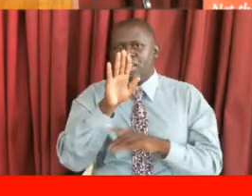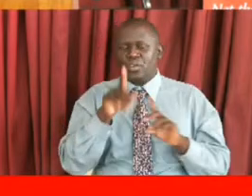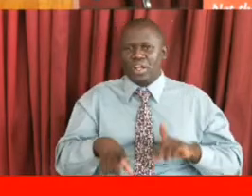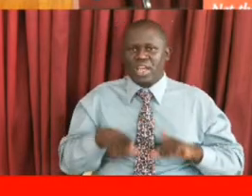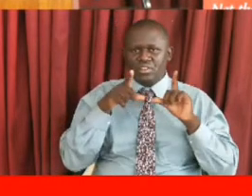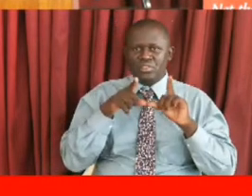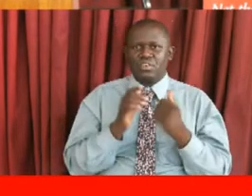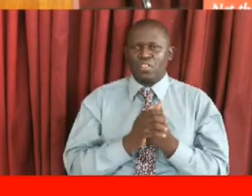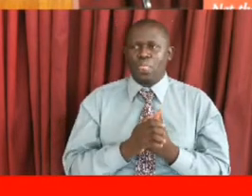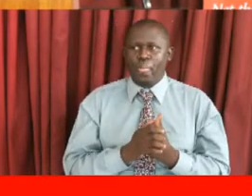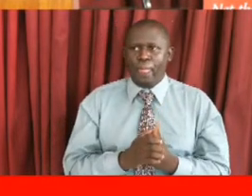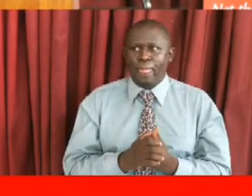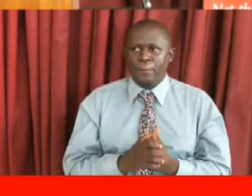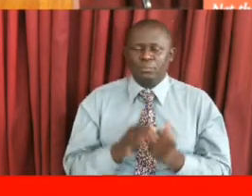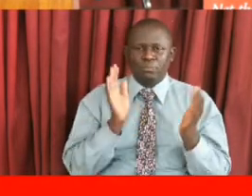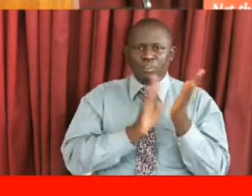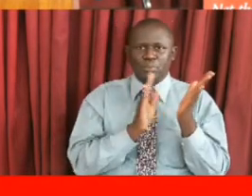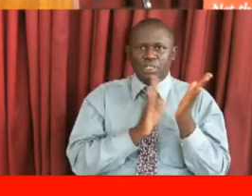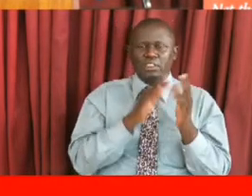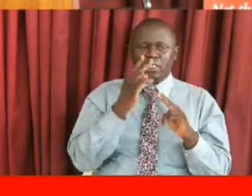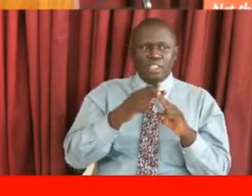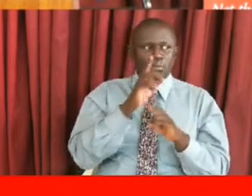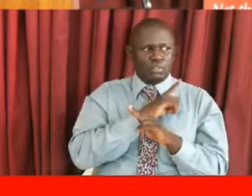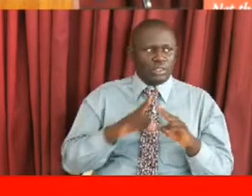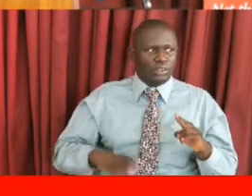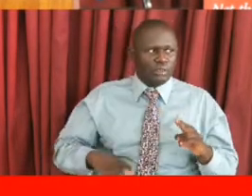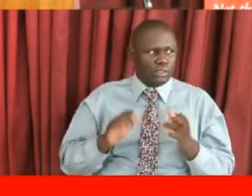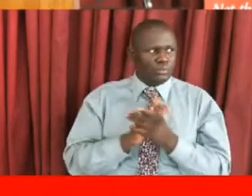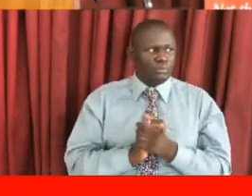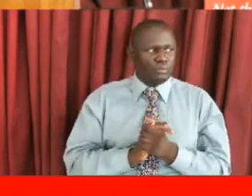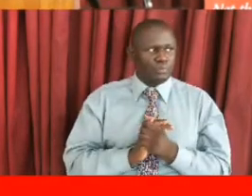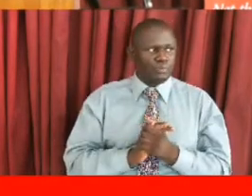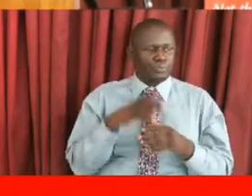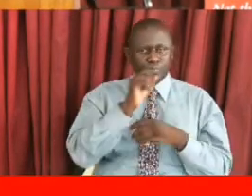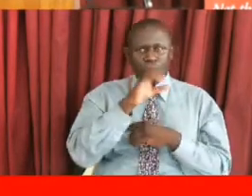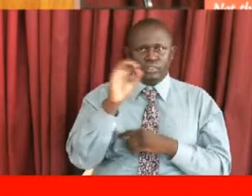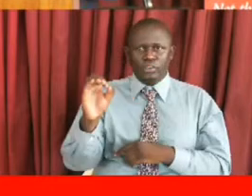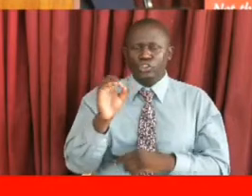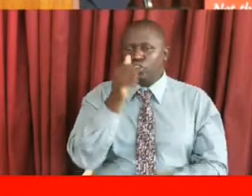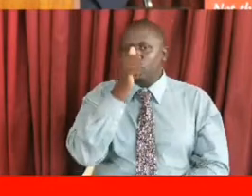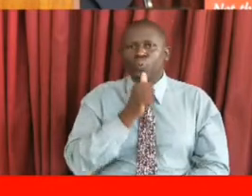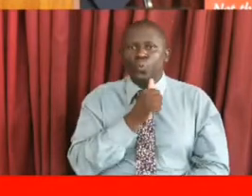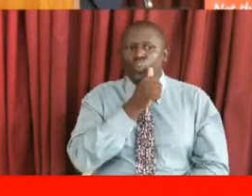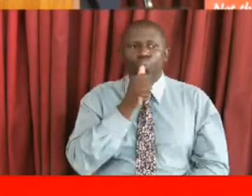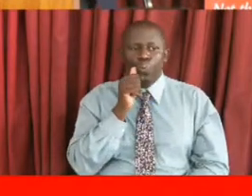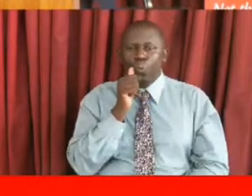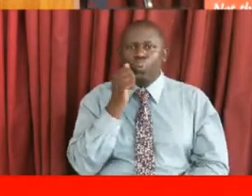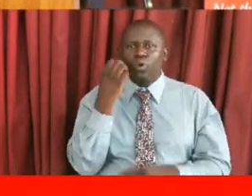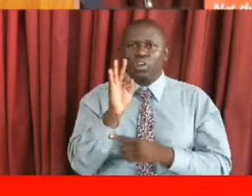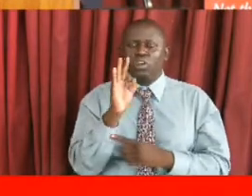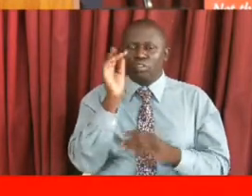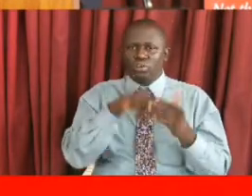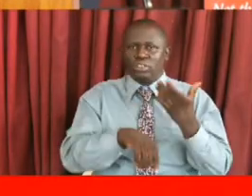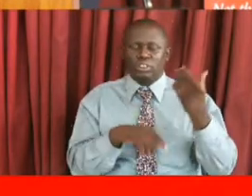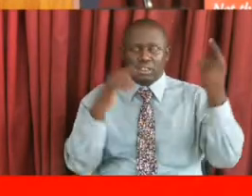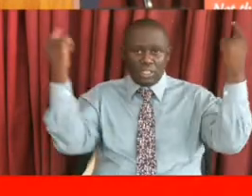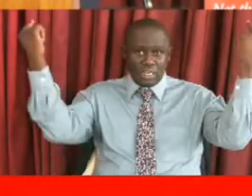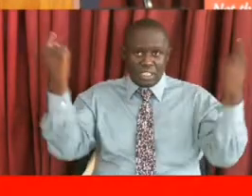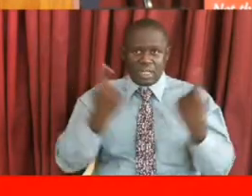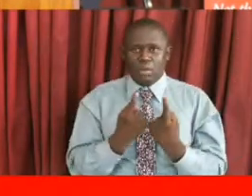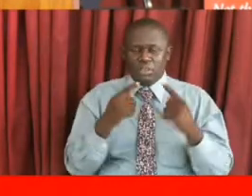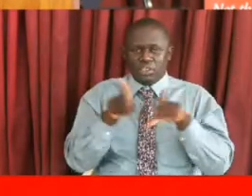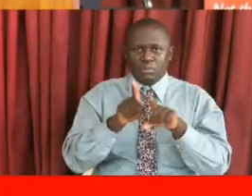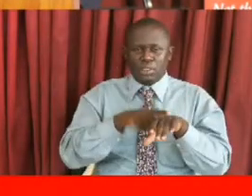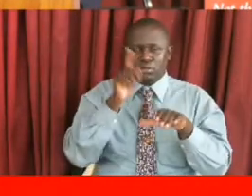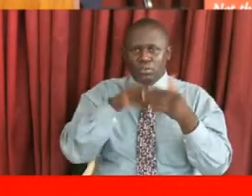many amen praise the name of the Lord so the mystery of his coming is the